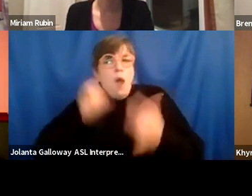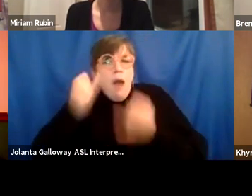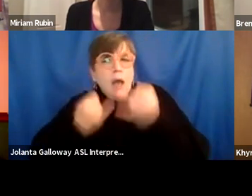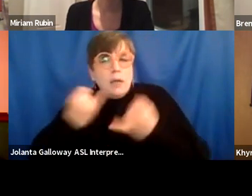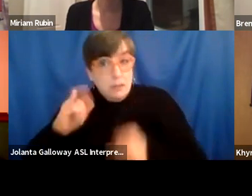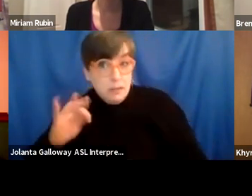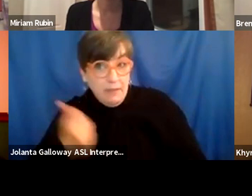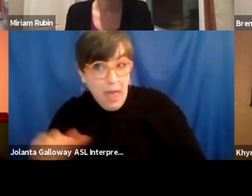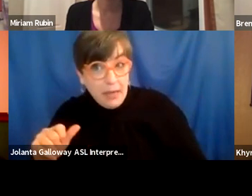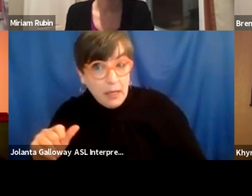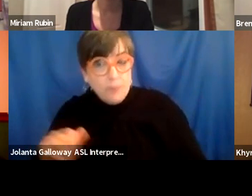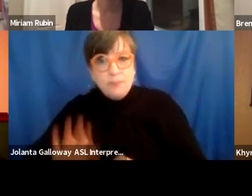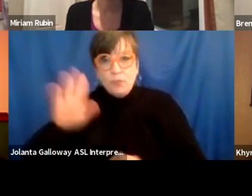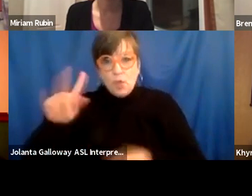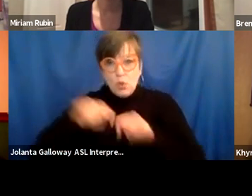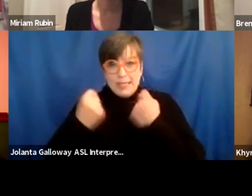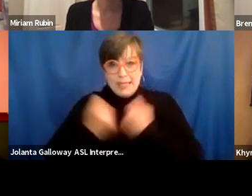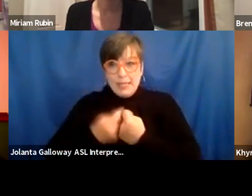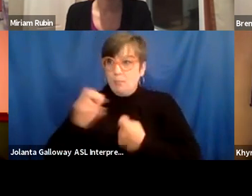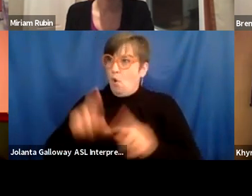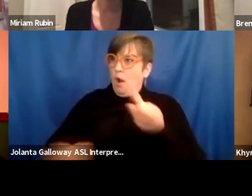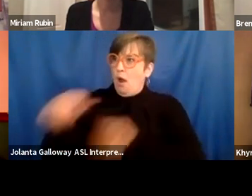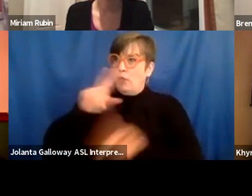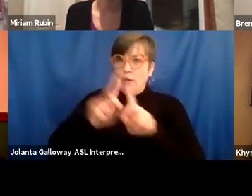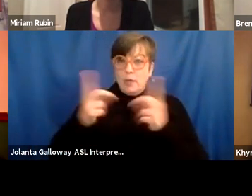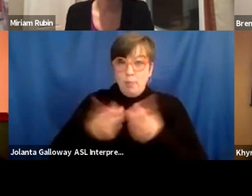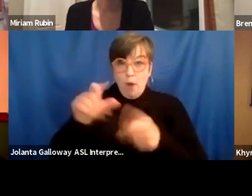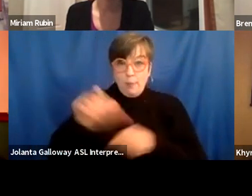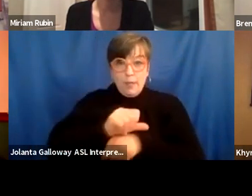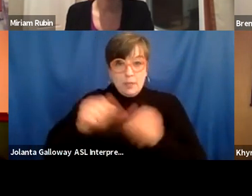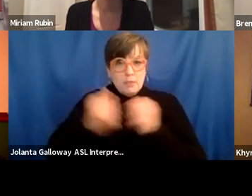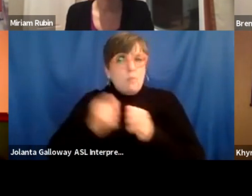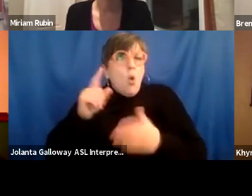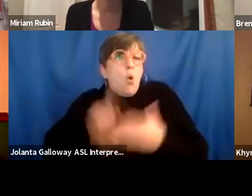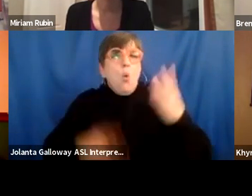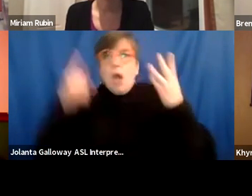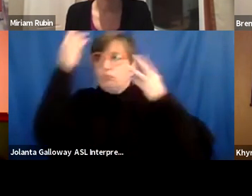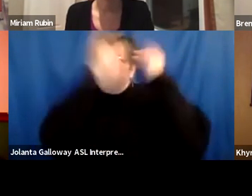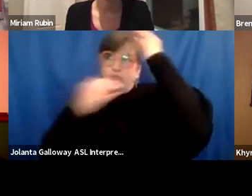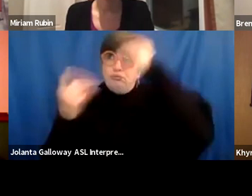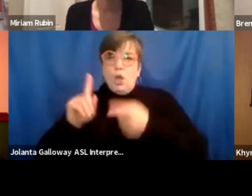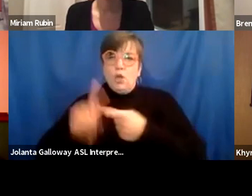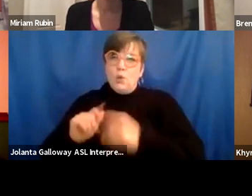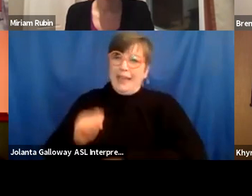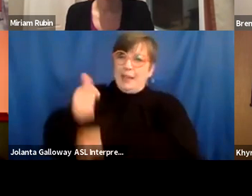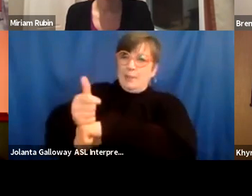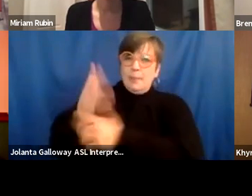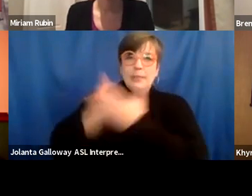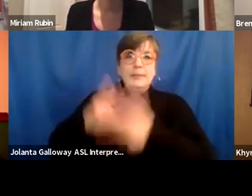any, has your team or other departments you may be working with have thought of to implement some sort